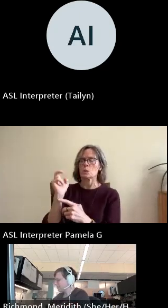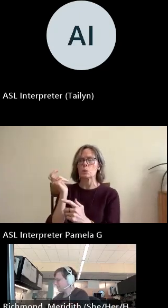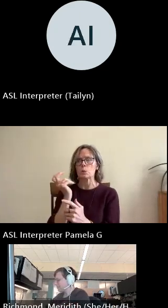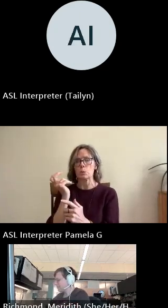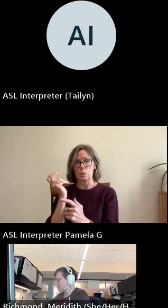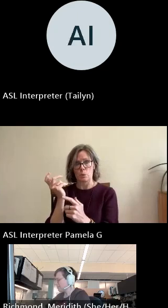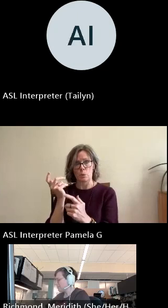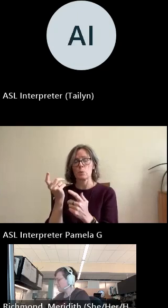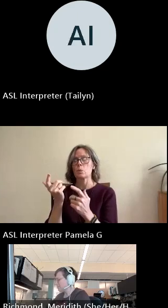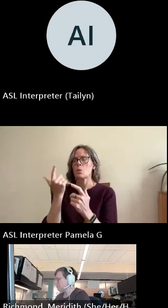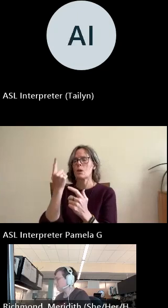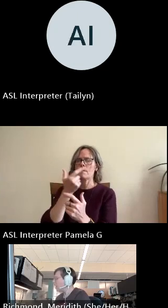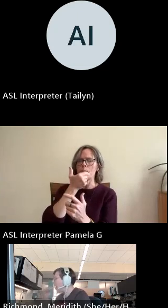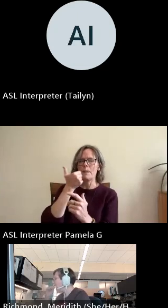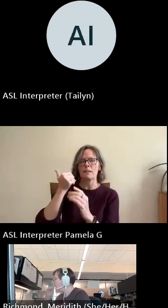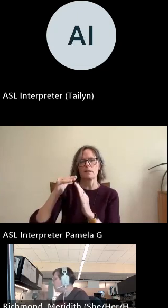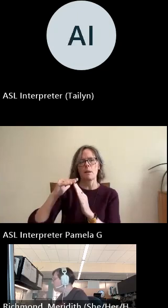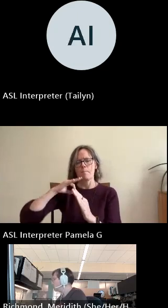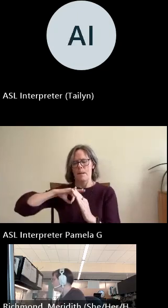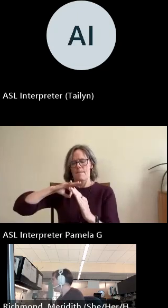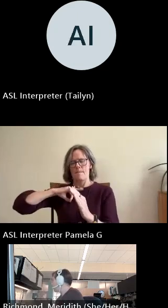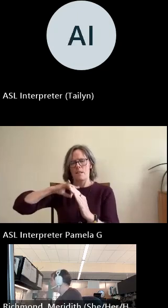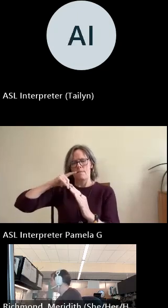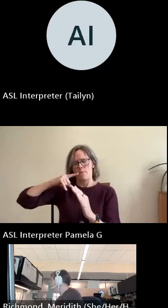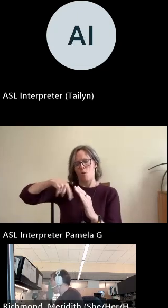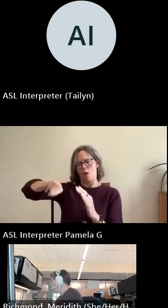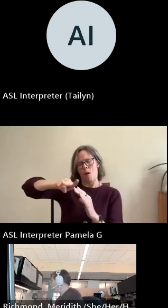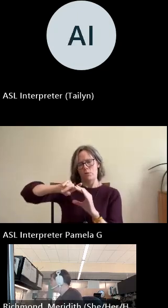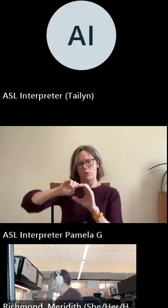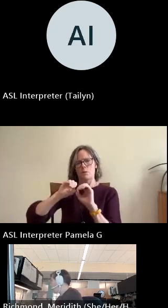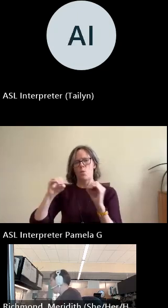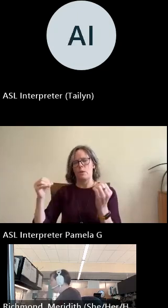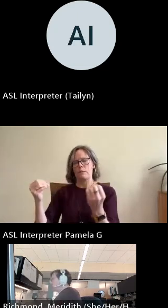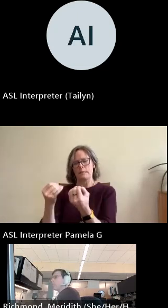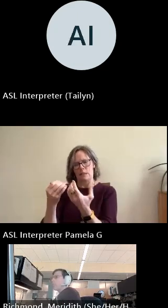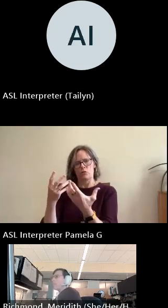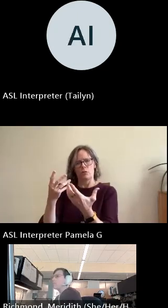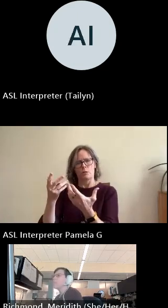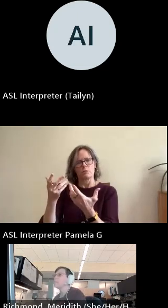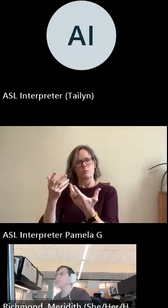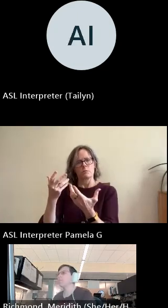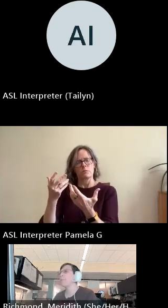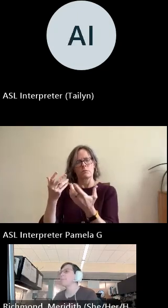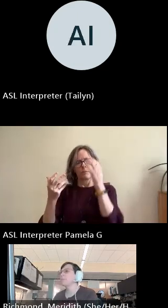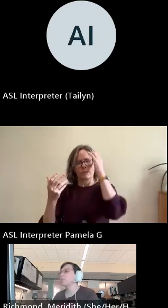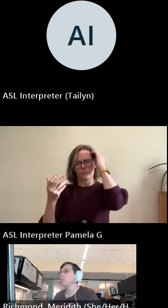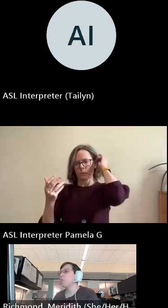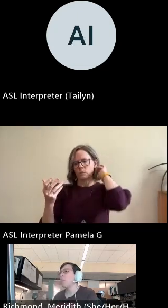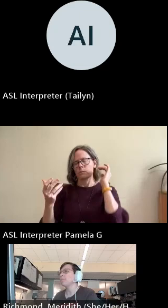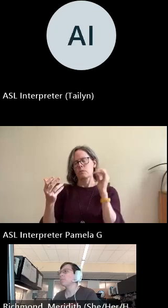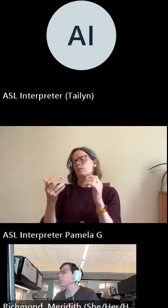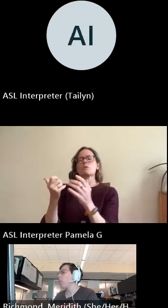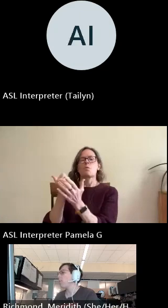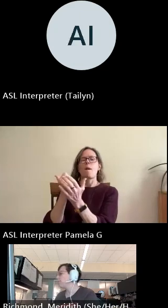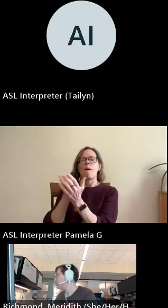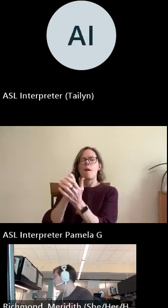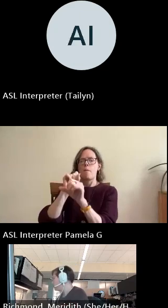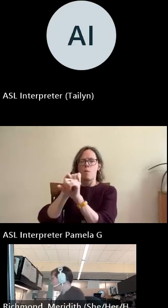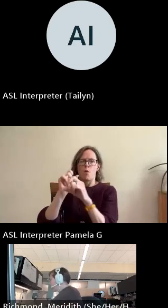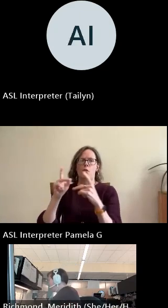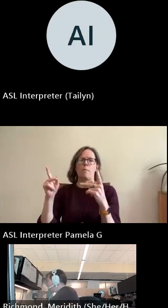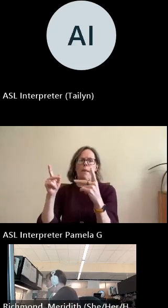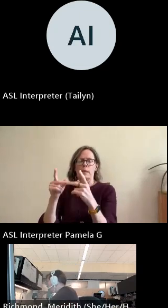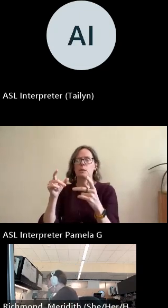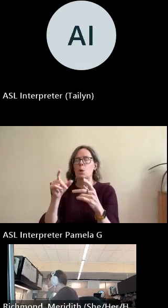organizations that we have. And so if you take anything away from all of what I'm going to talk about today,